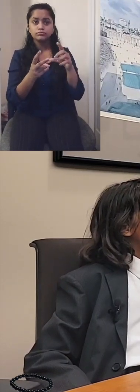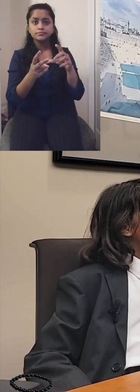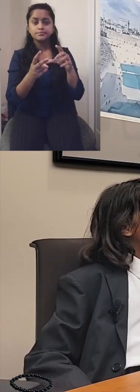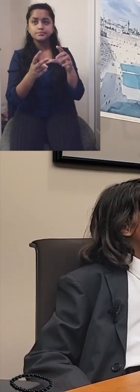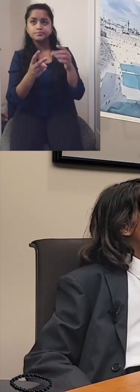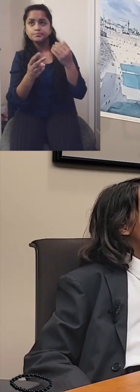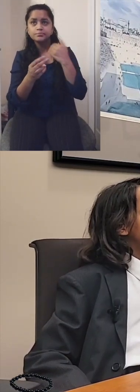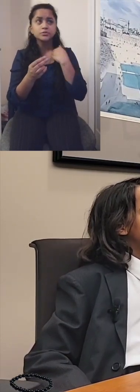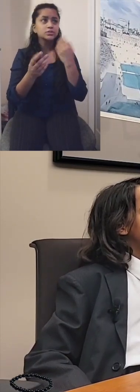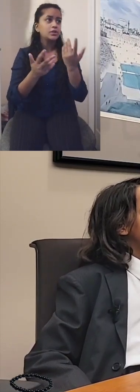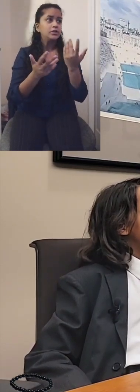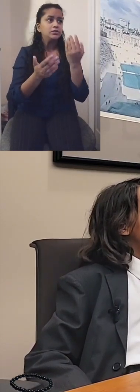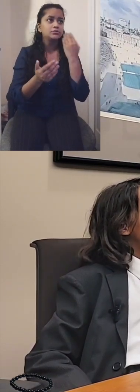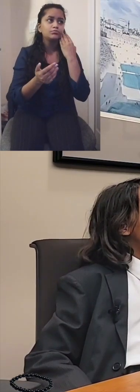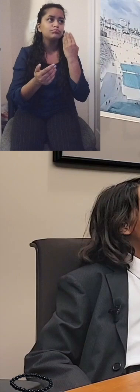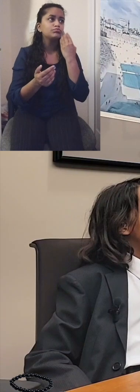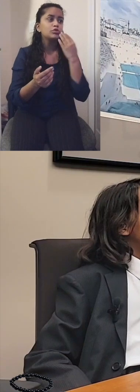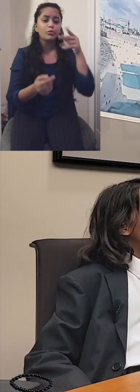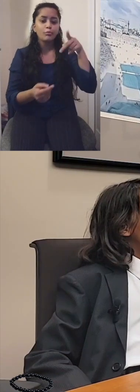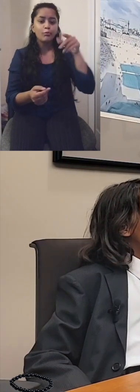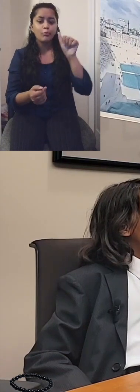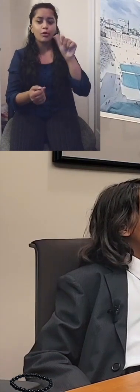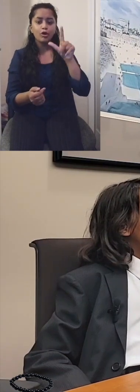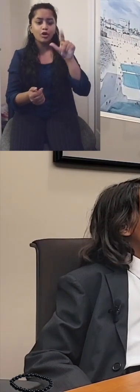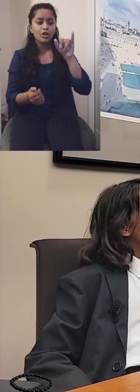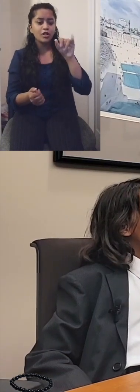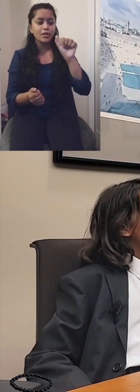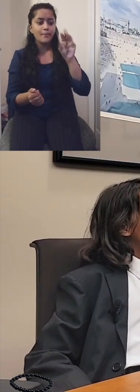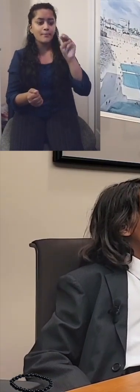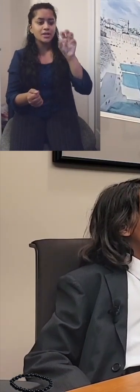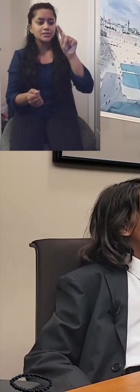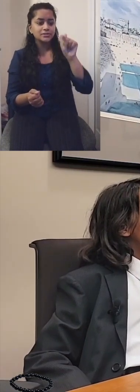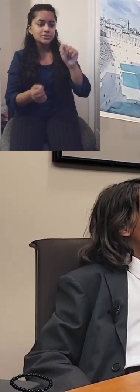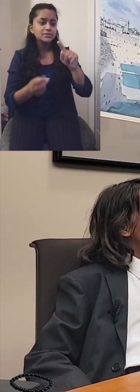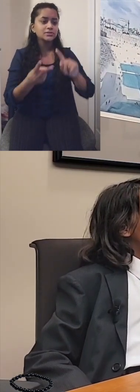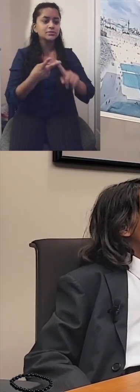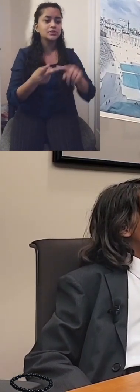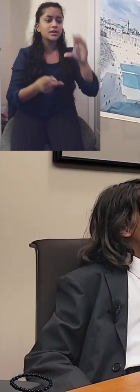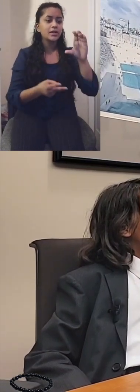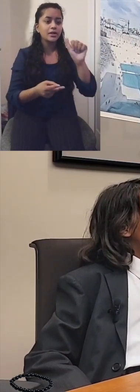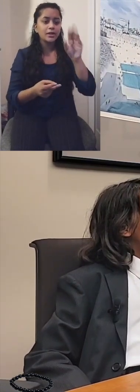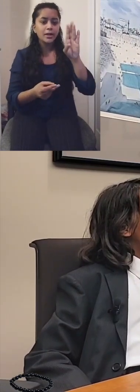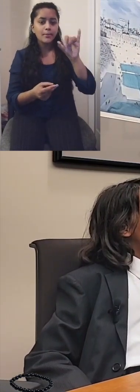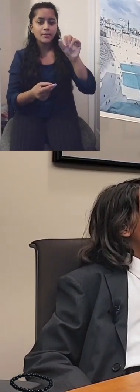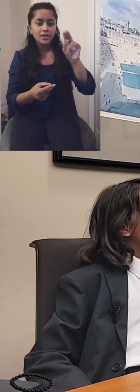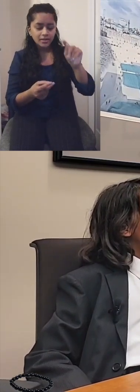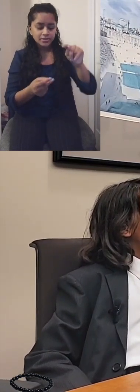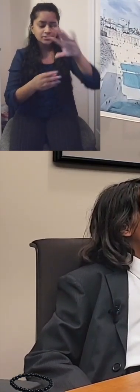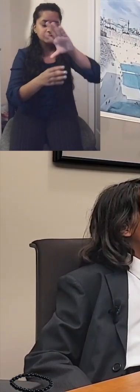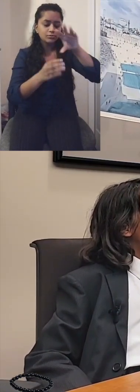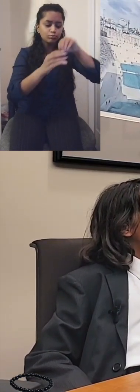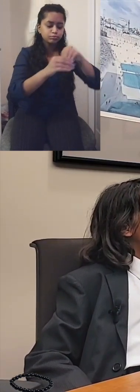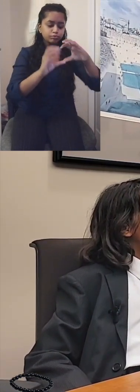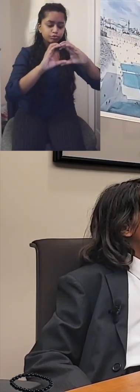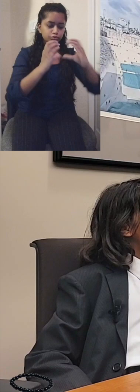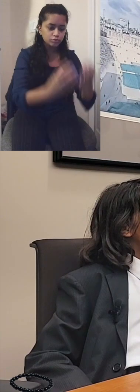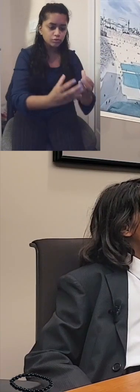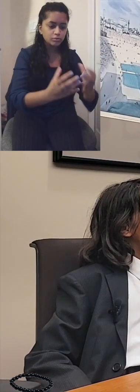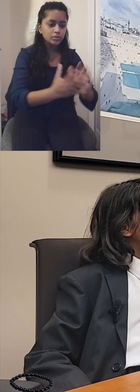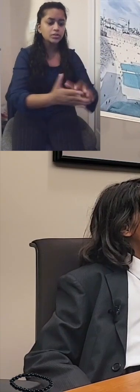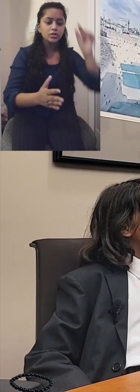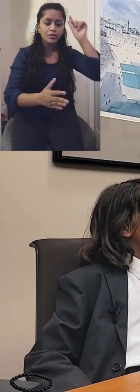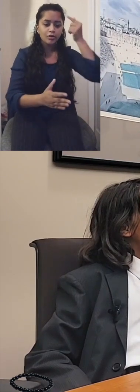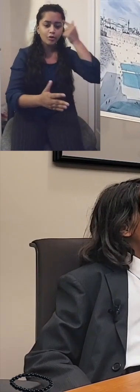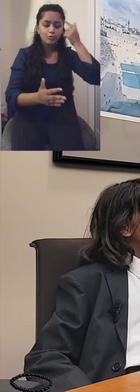it's 18 here, you will be able to vote for these people as well. And they are the cabinet and